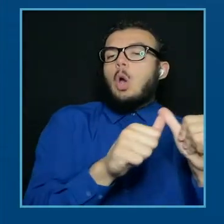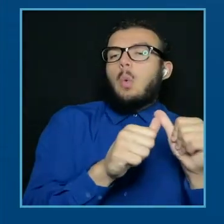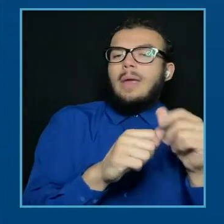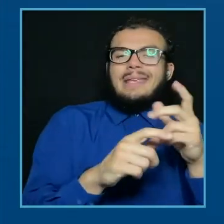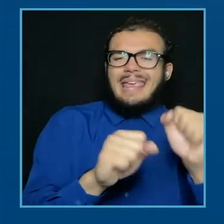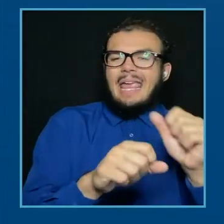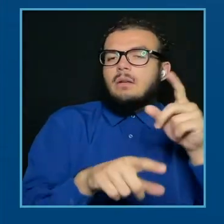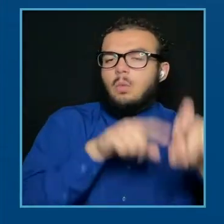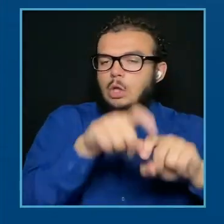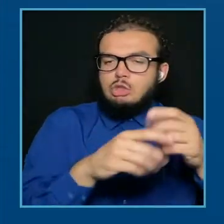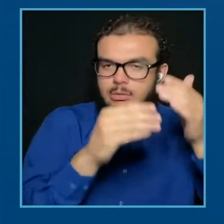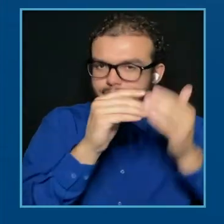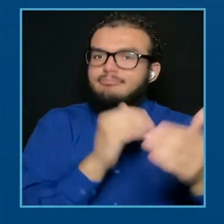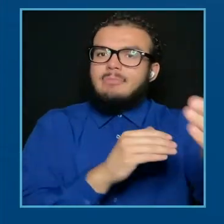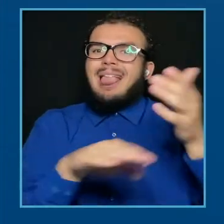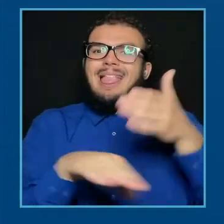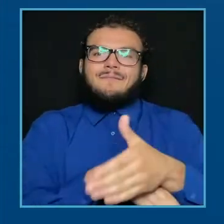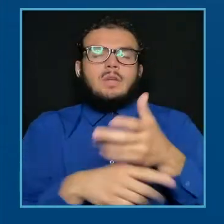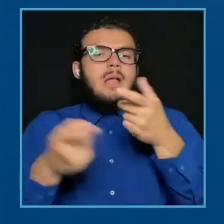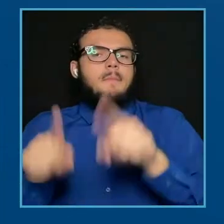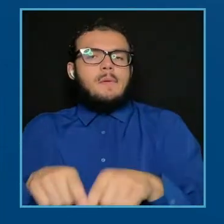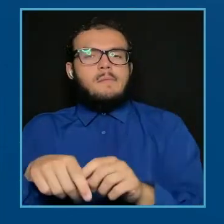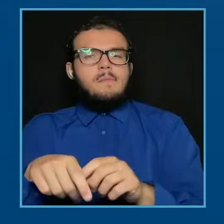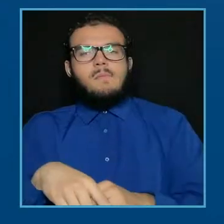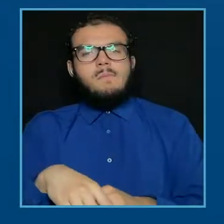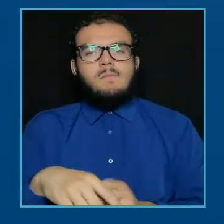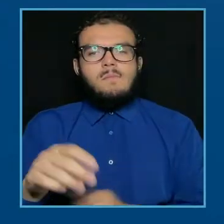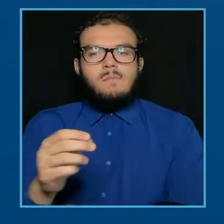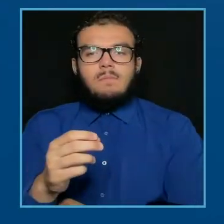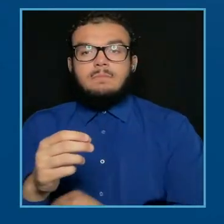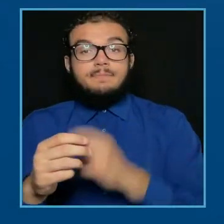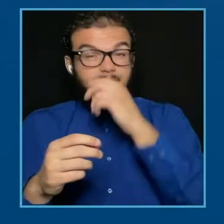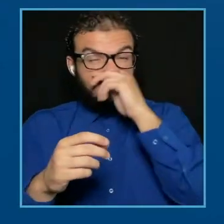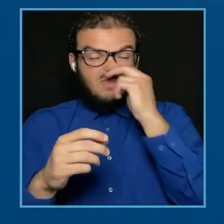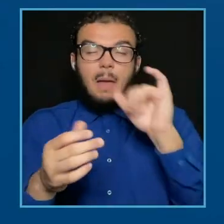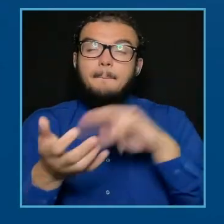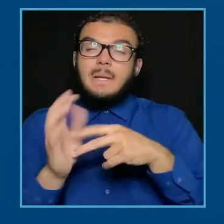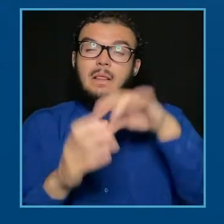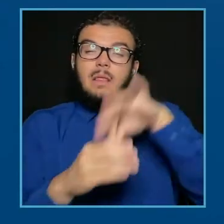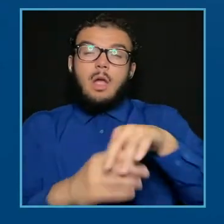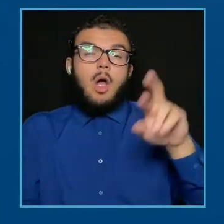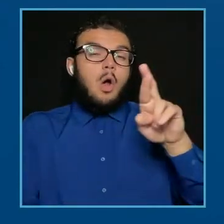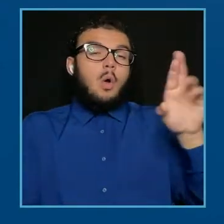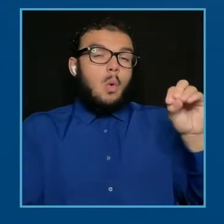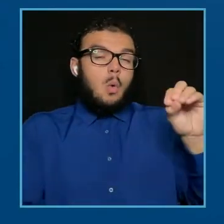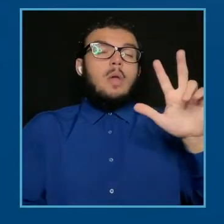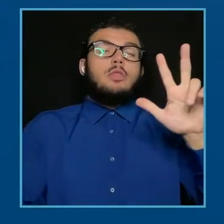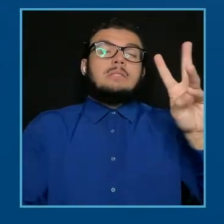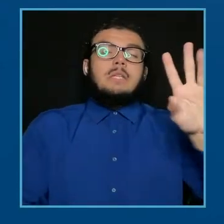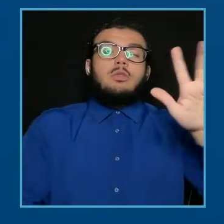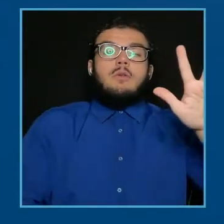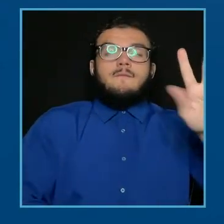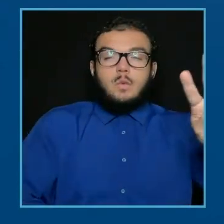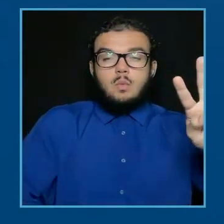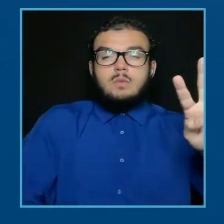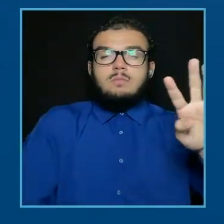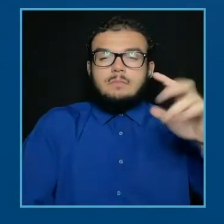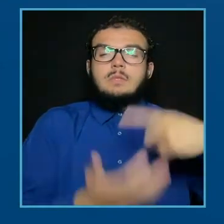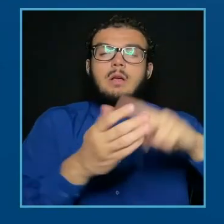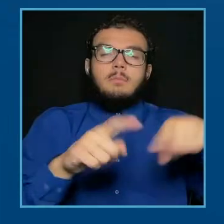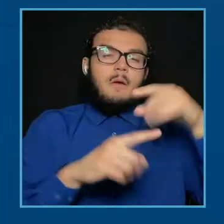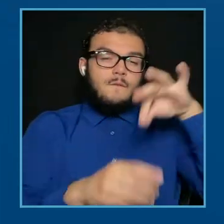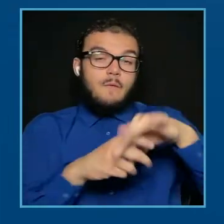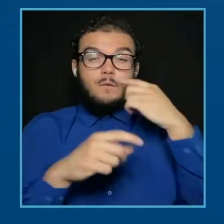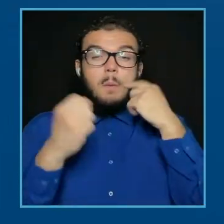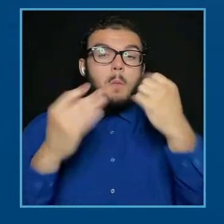results indefinitely after the effect. And this also extends to elections. Roberts 4634 expressly contemplates voting for multiple candidates